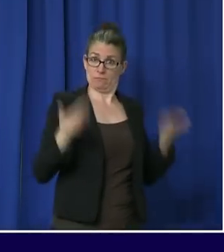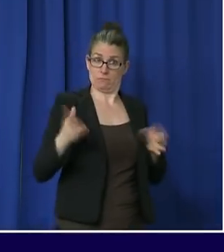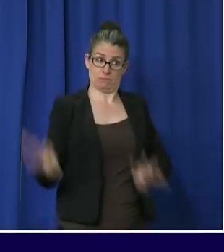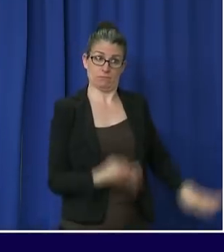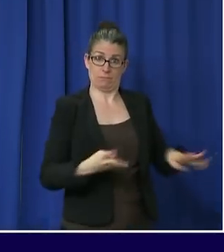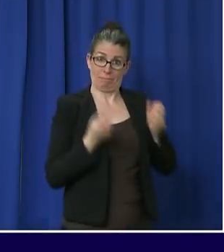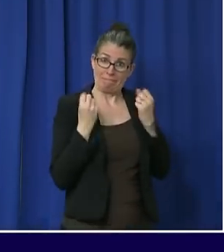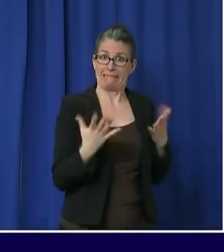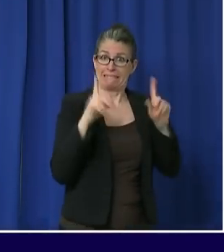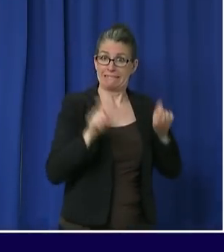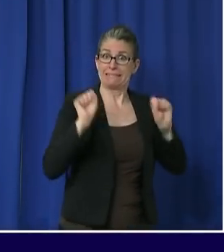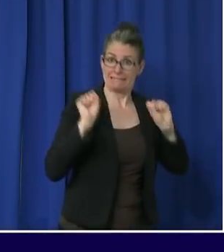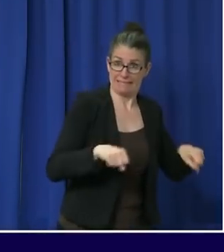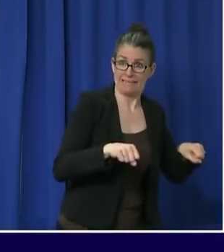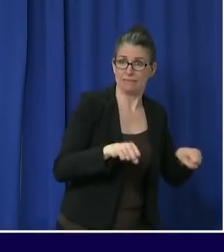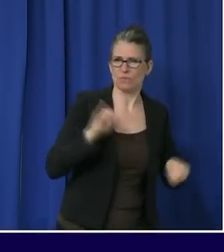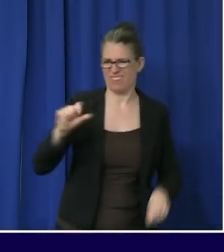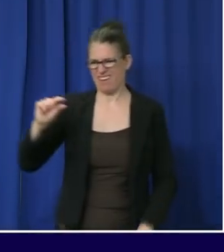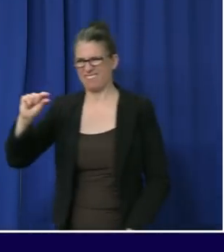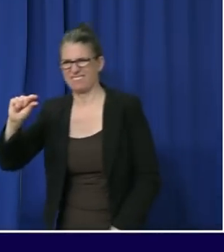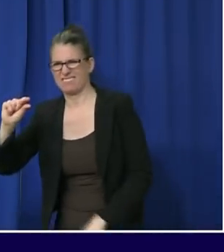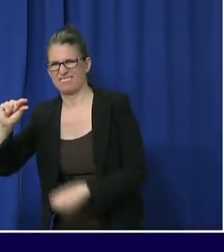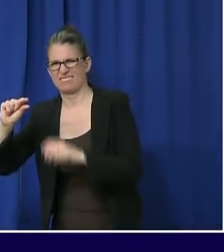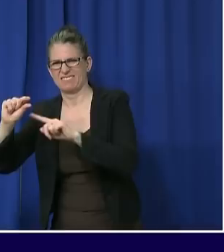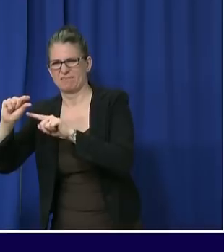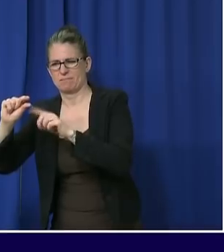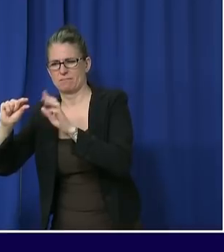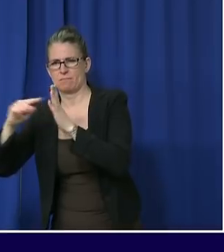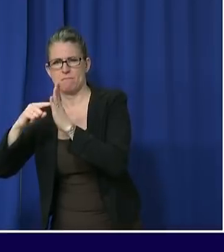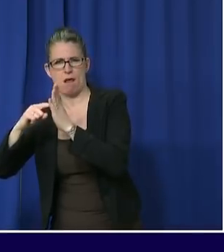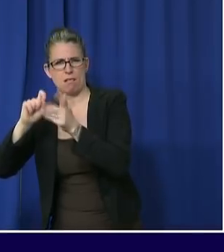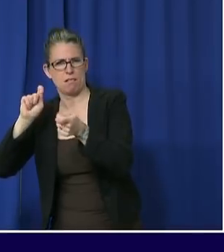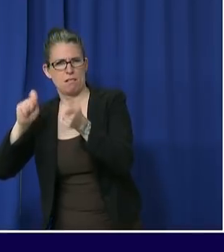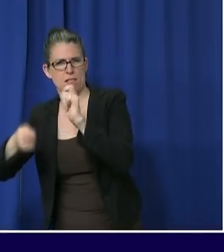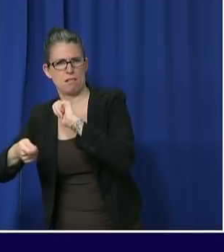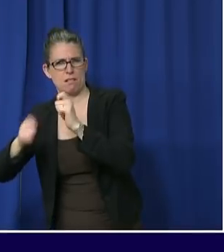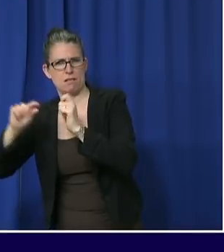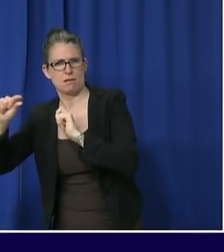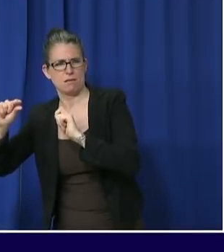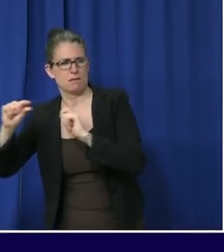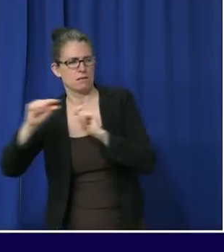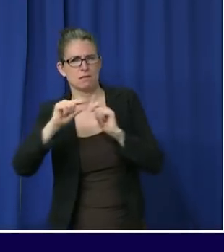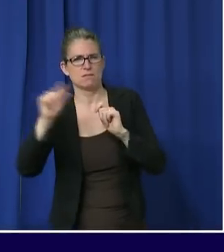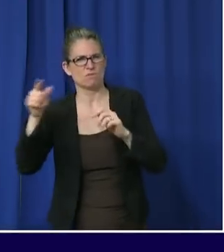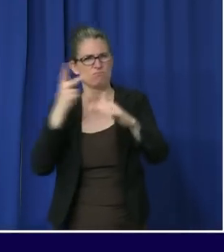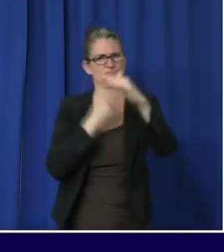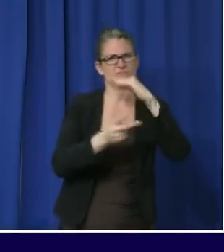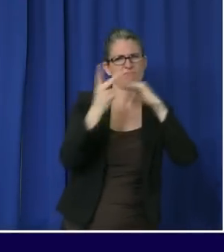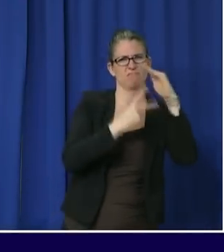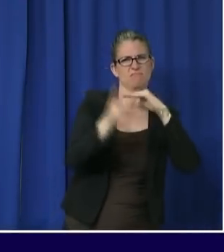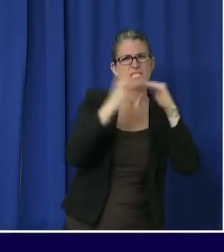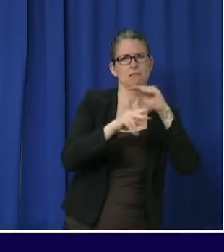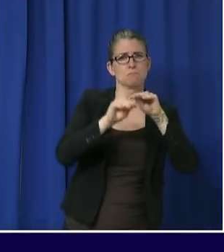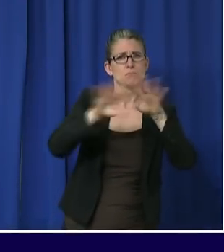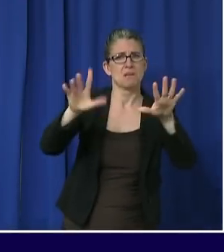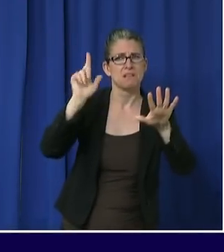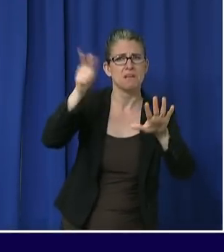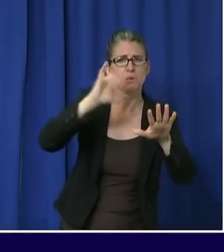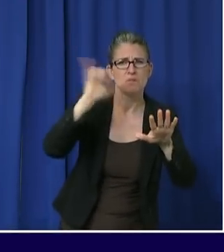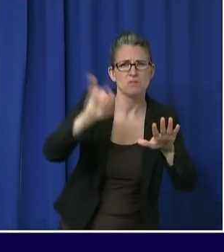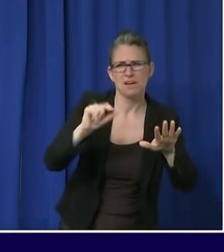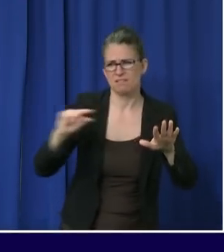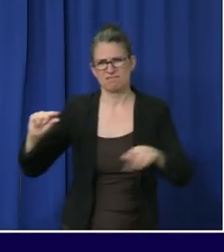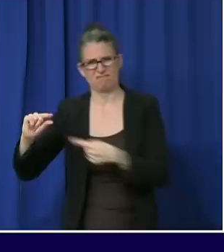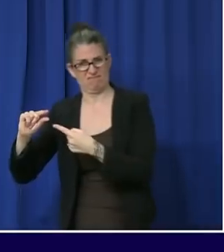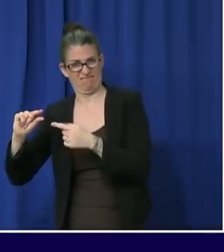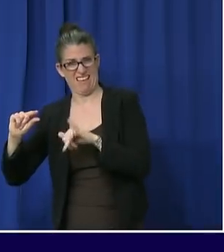testing happening at all, or just to get how bad an outbreak might be. Is that a fair assessment, do you think, or